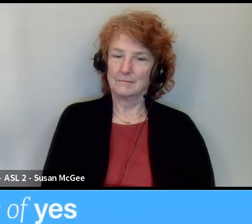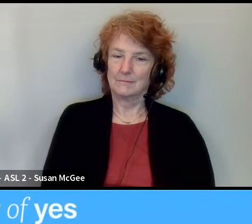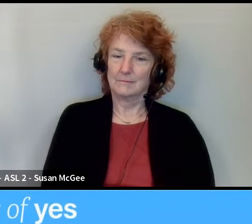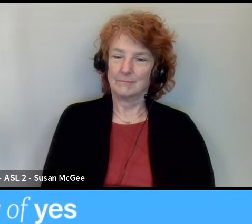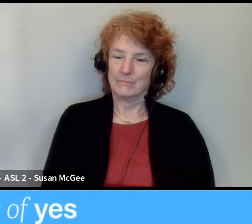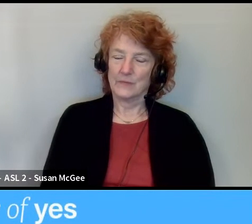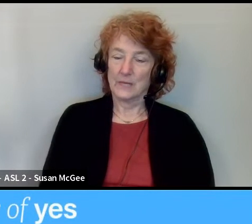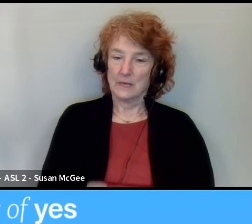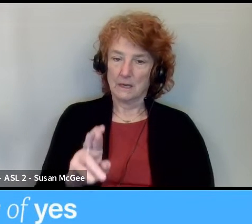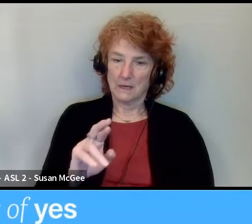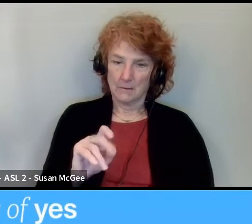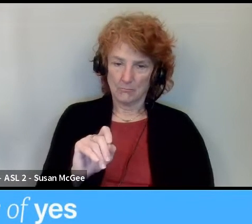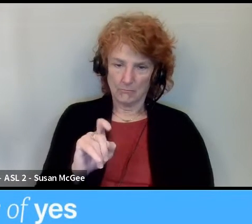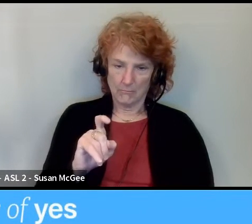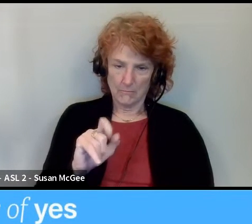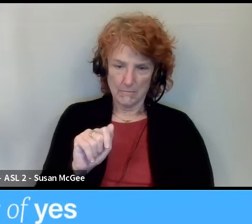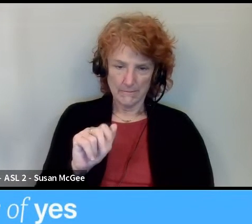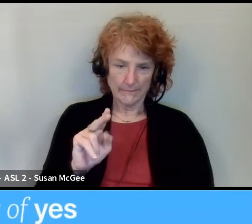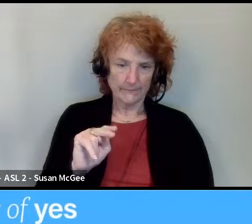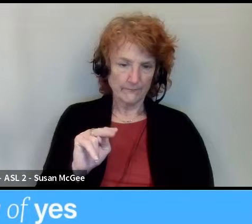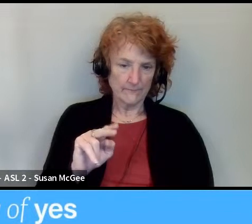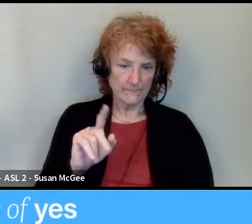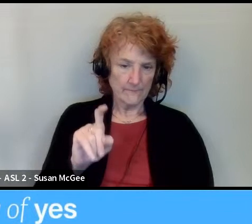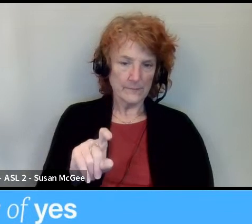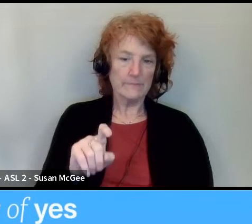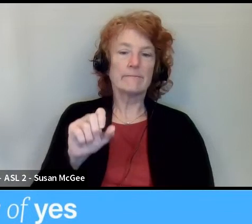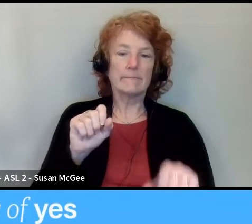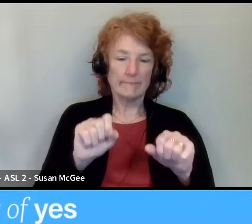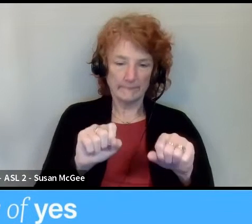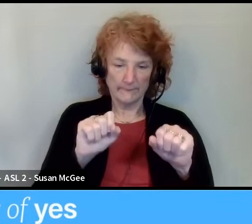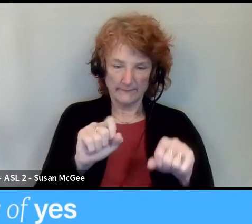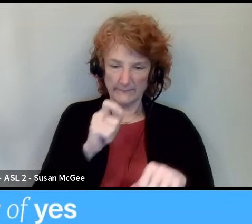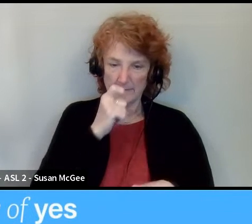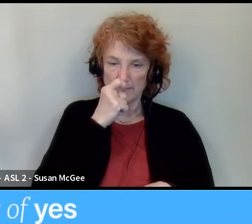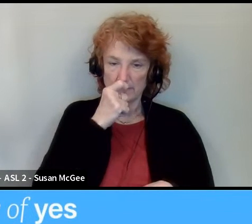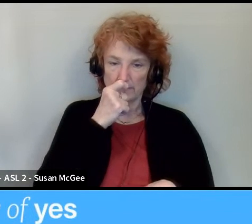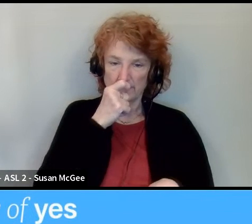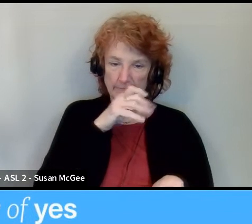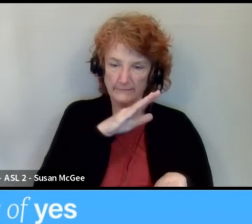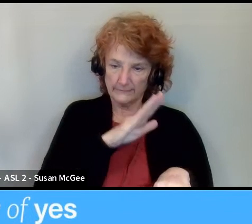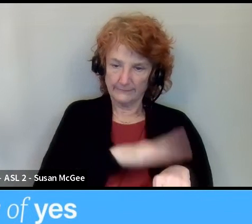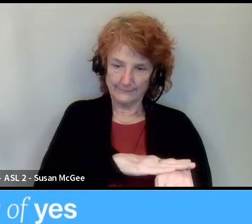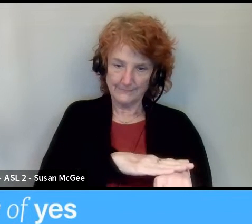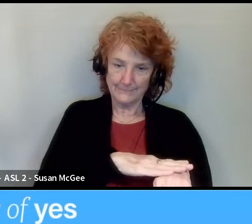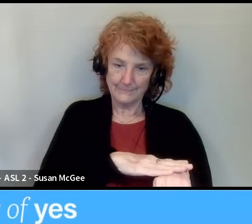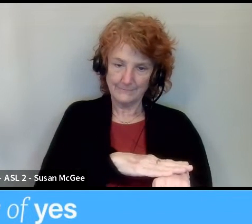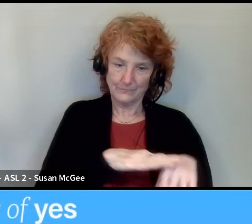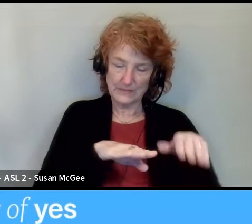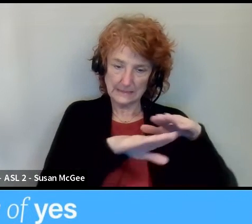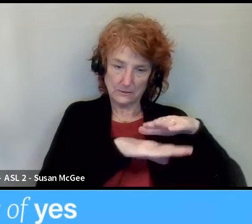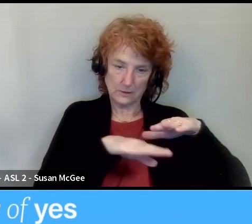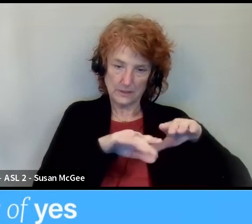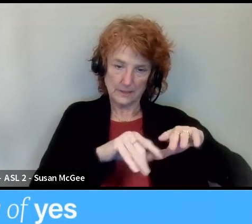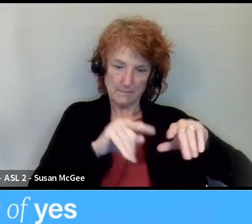Roxanne, you should be able to turn your mic on using the icon at the bottom of the screen.